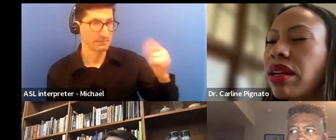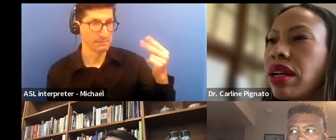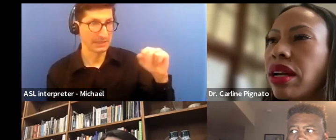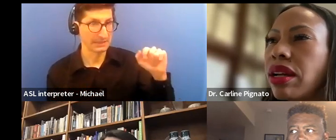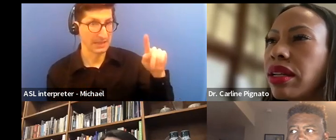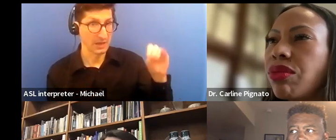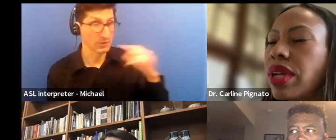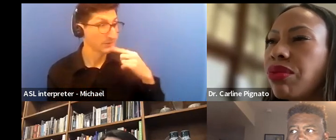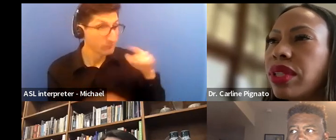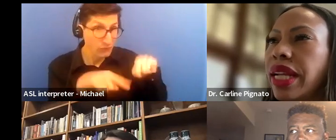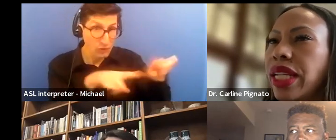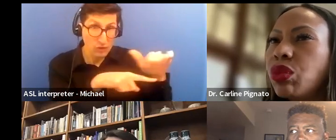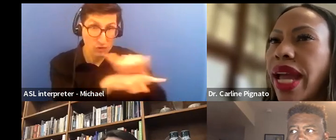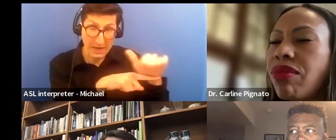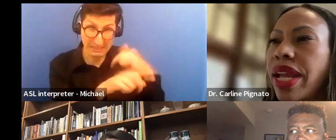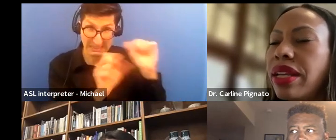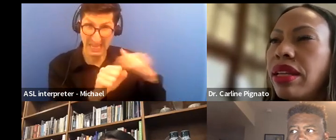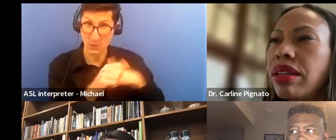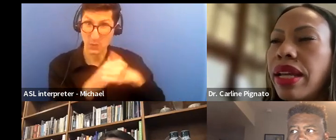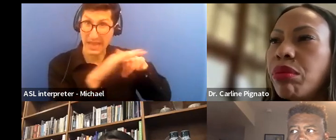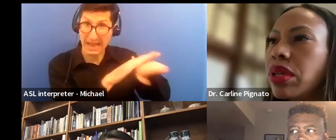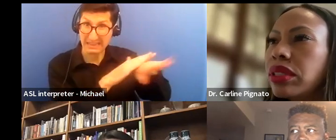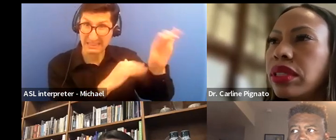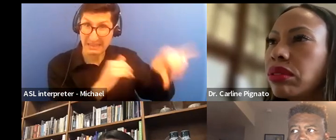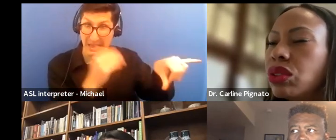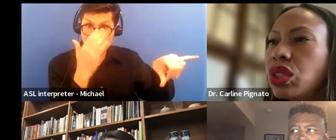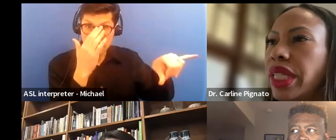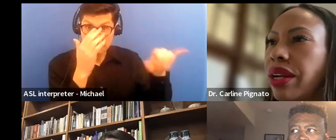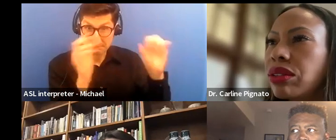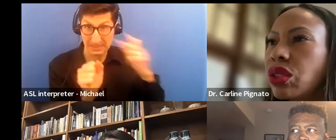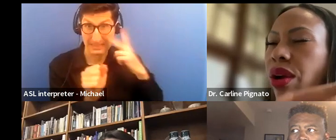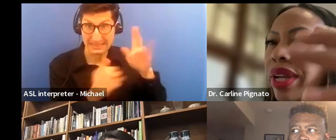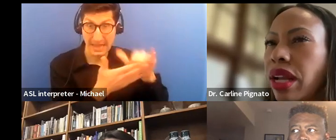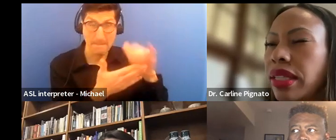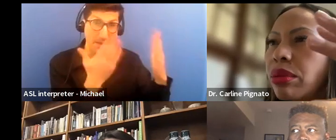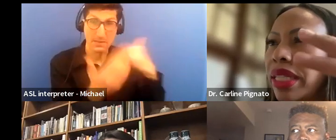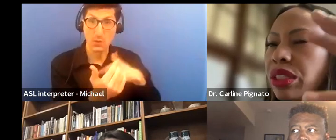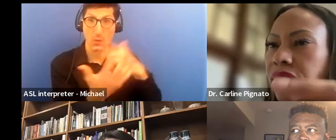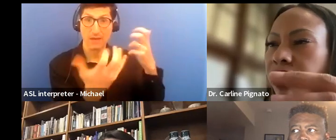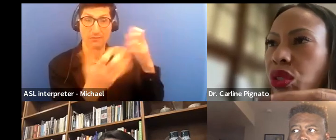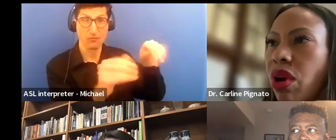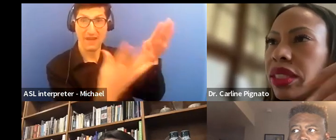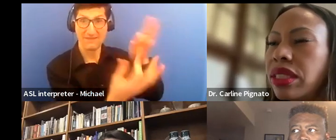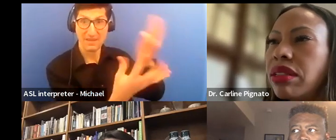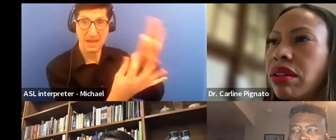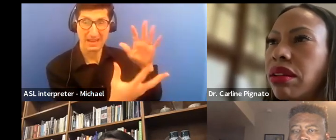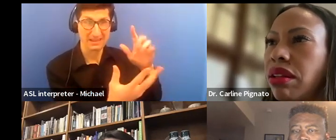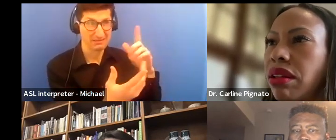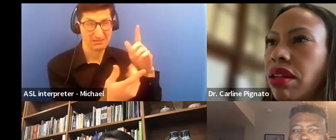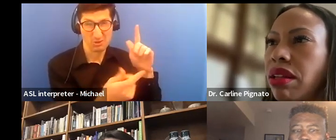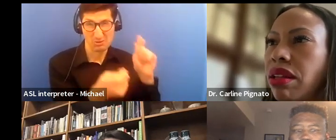that in case we have any input to share, so that we can customize it specific to